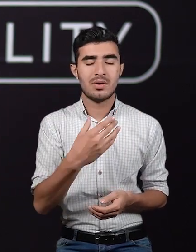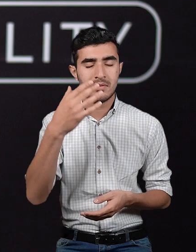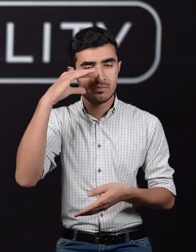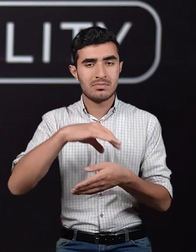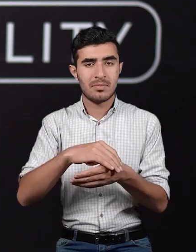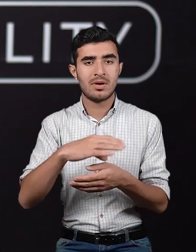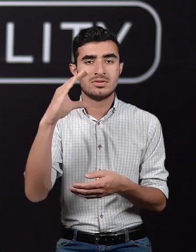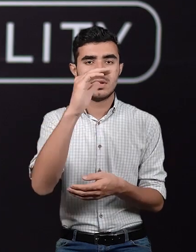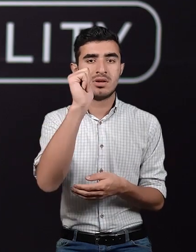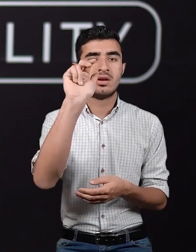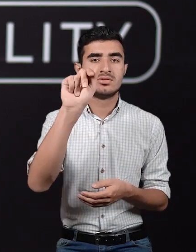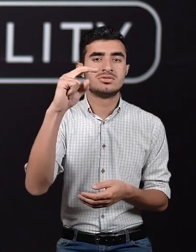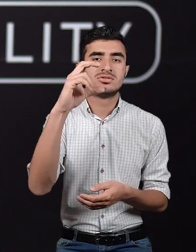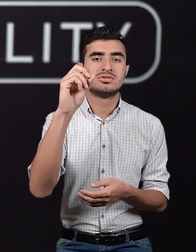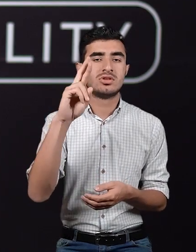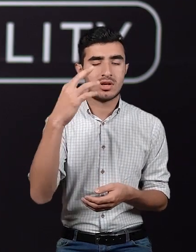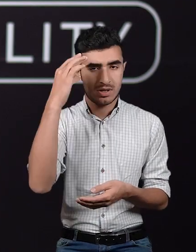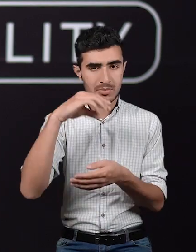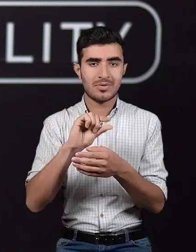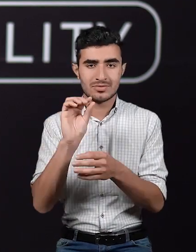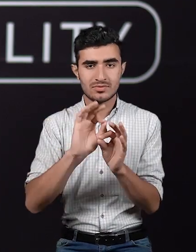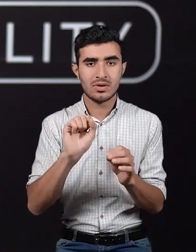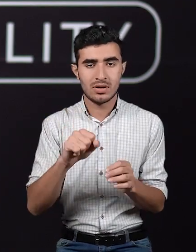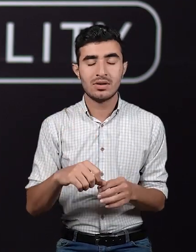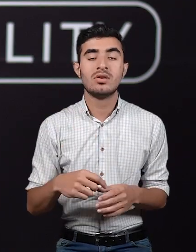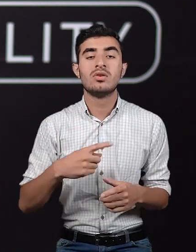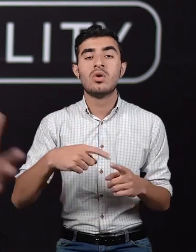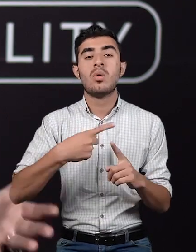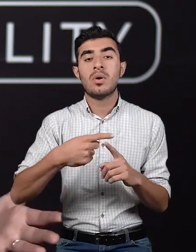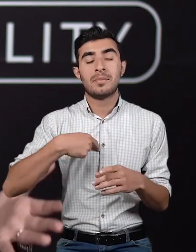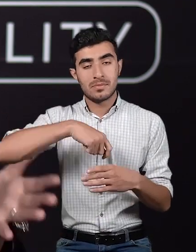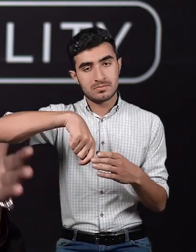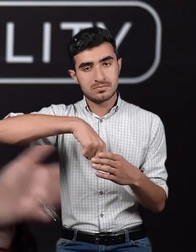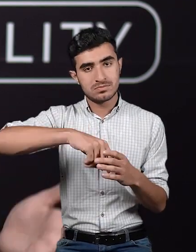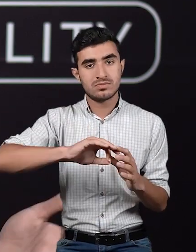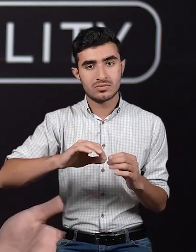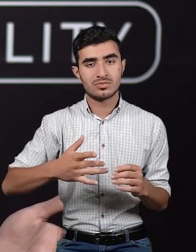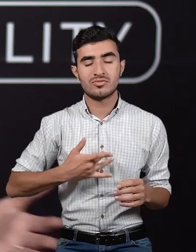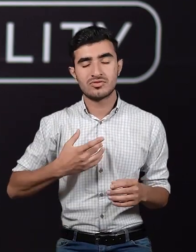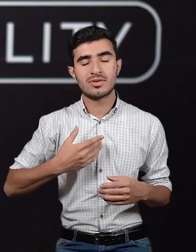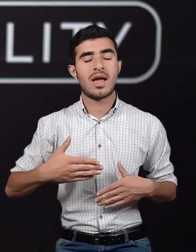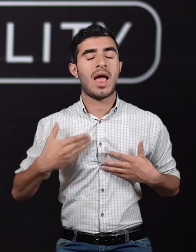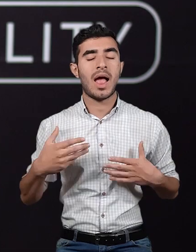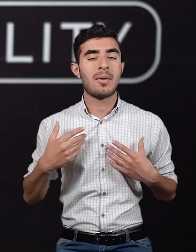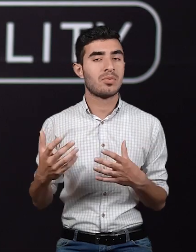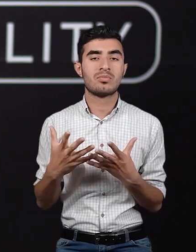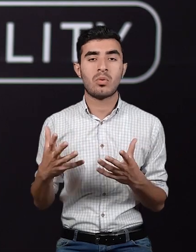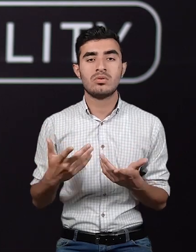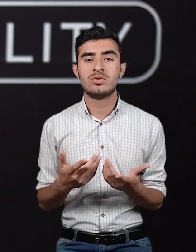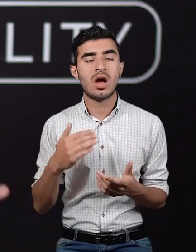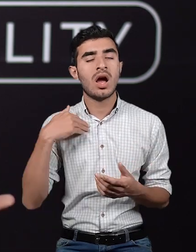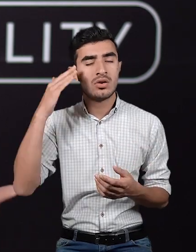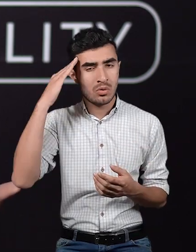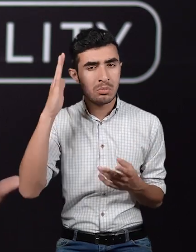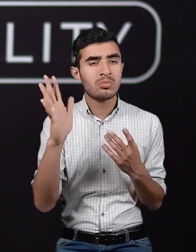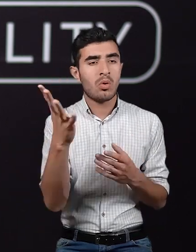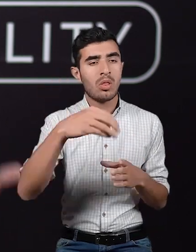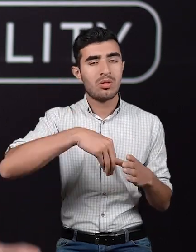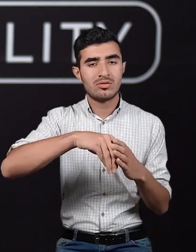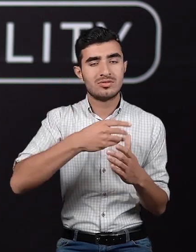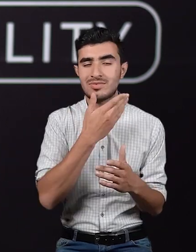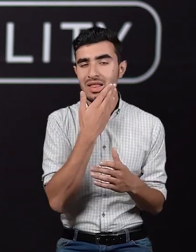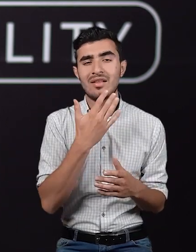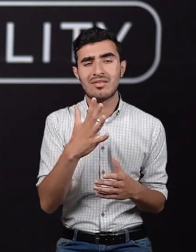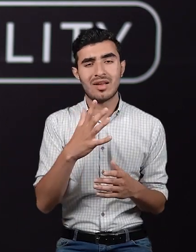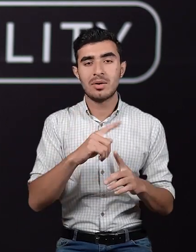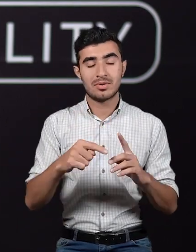with cancer. And I remember that khana jab main banati thi to mujhe bada sukoon milta tha. I know har kisi